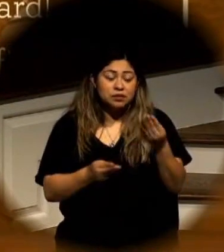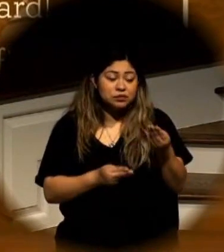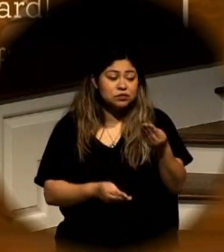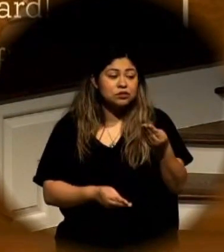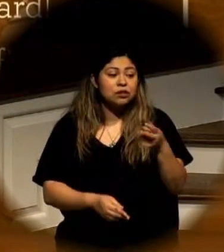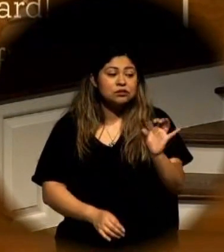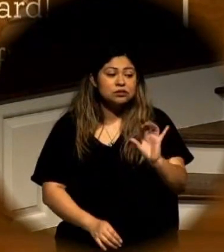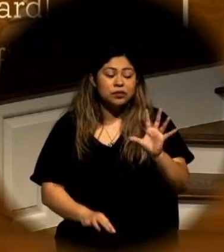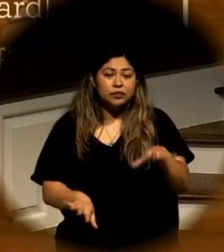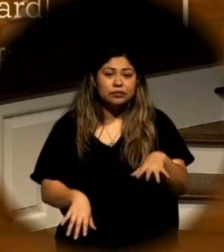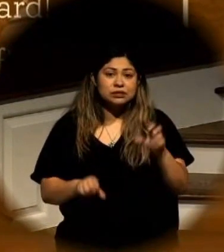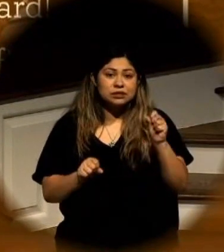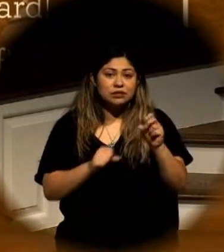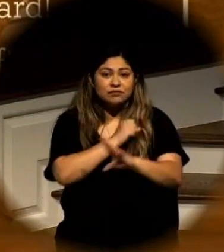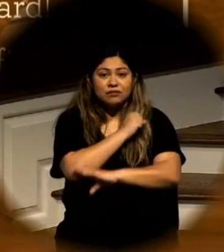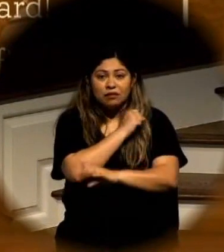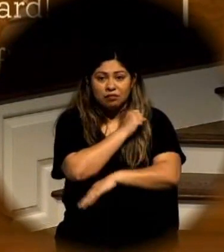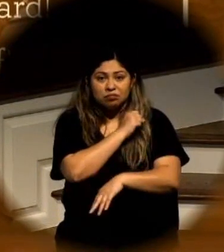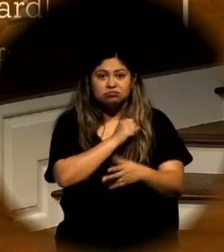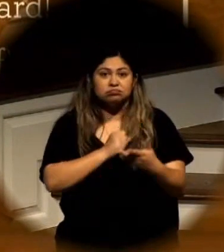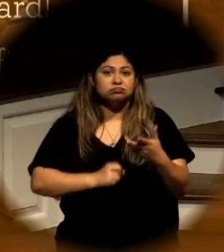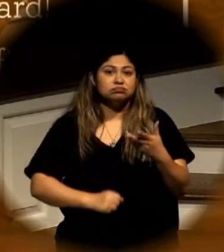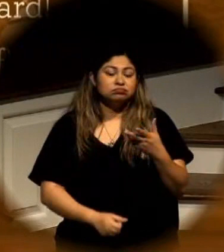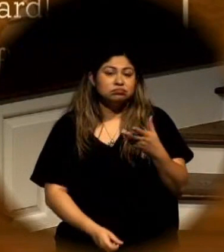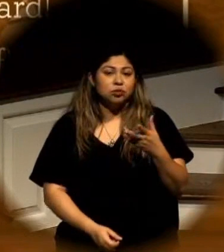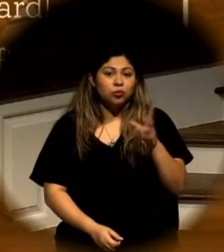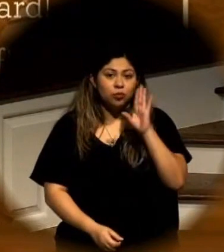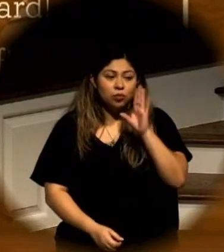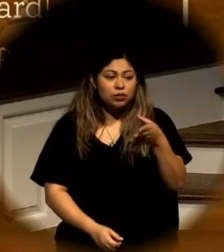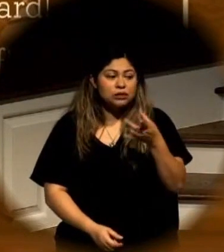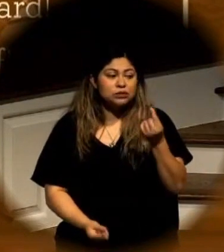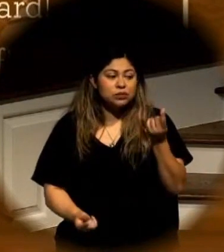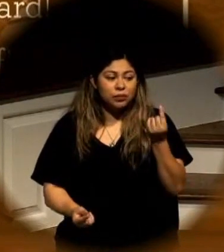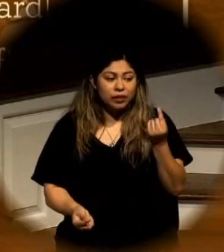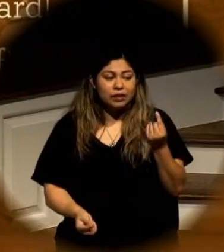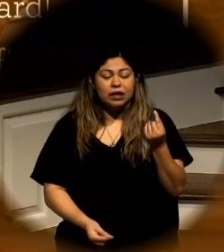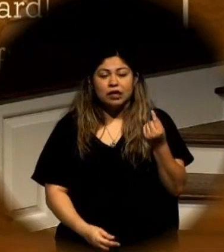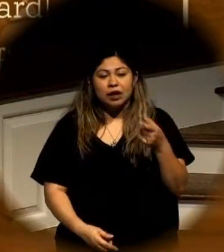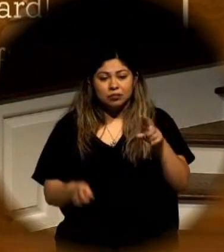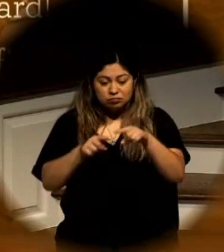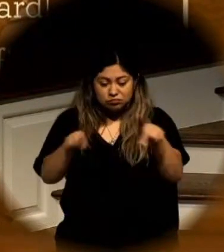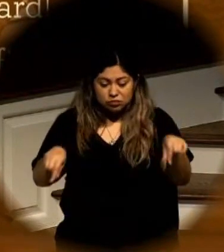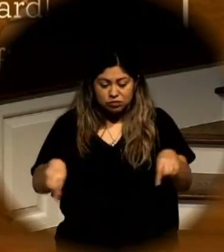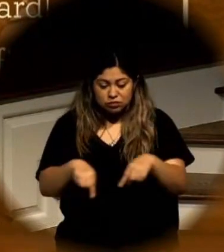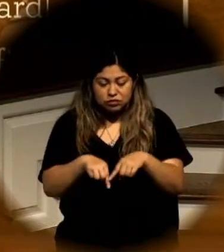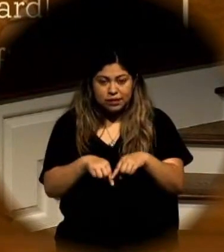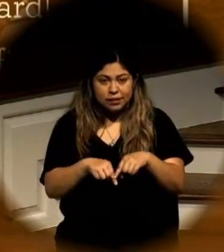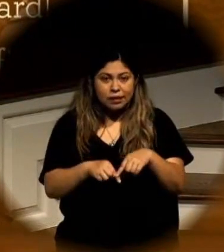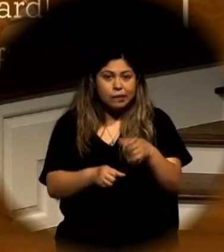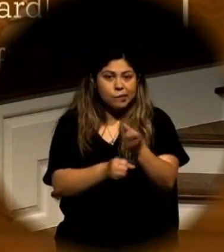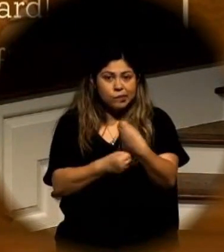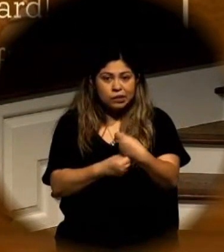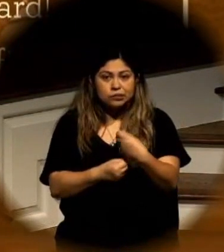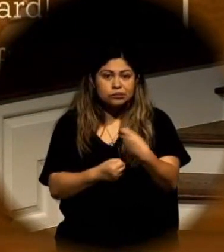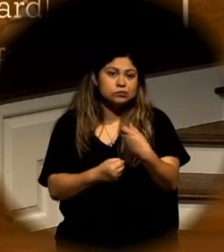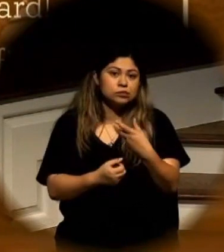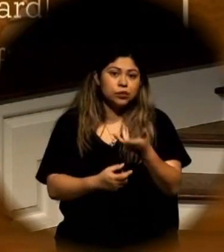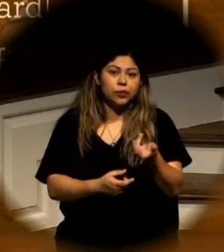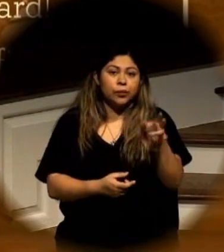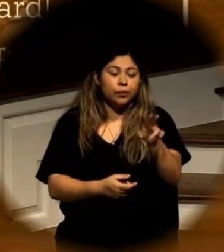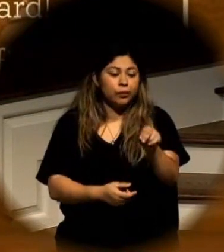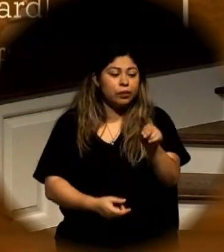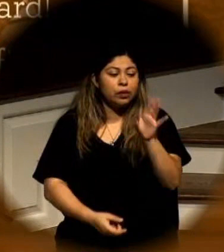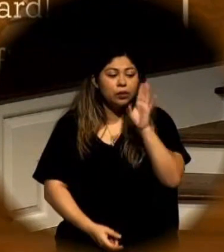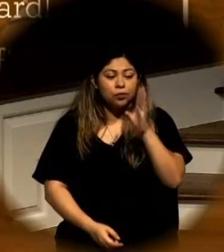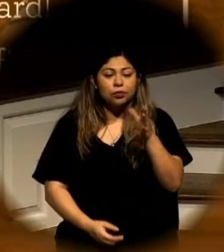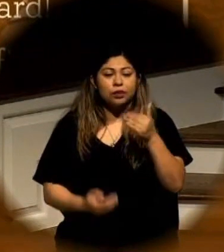Friday, October 22nd. You will create your own slate charcuterie board to keep or give as a gift, and then select and assemble specialty foods